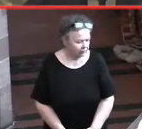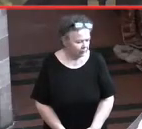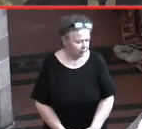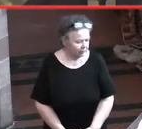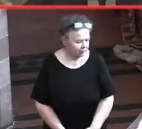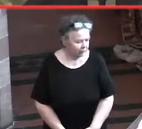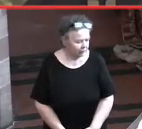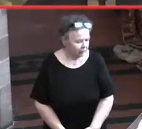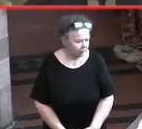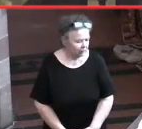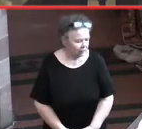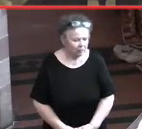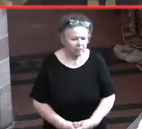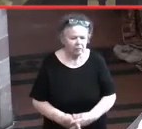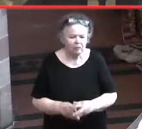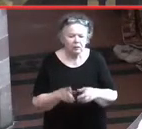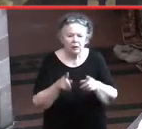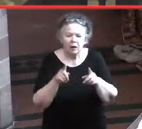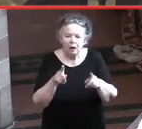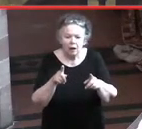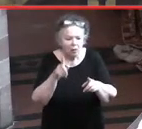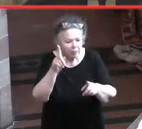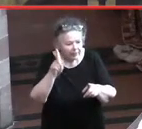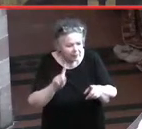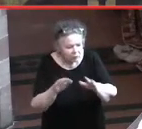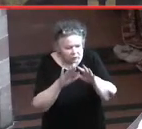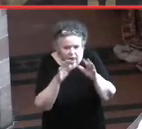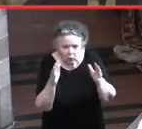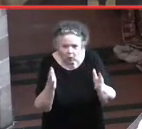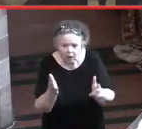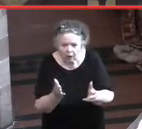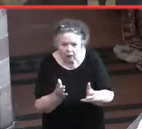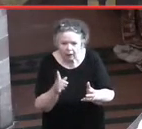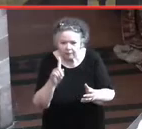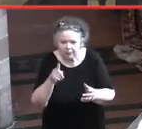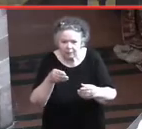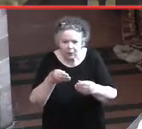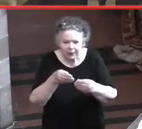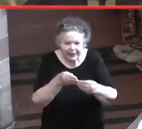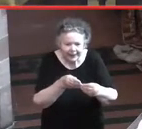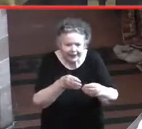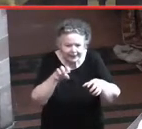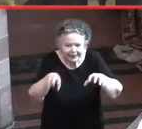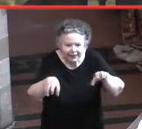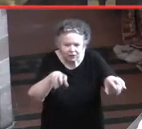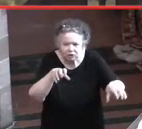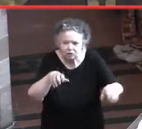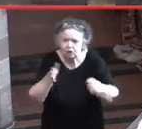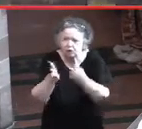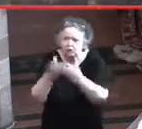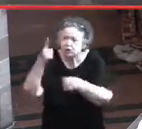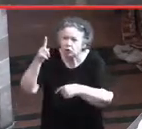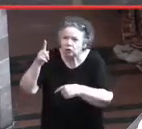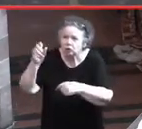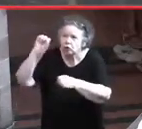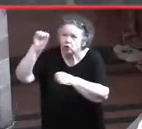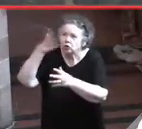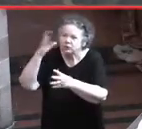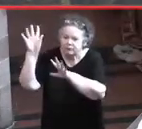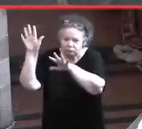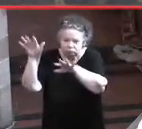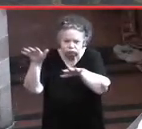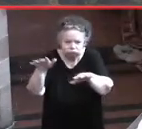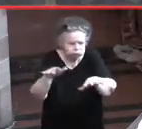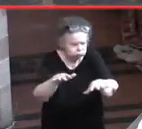On the peoples of the world and the leaders of the nations, gracious God, pour out your